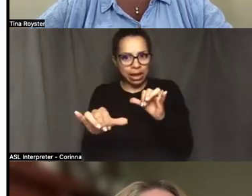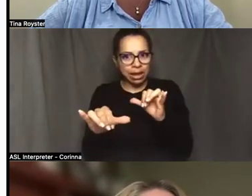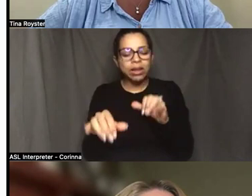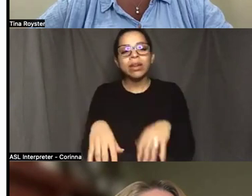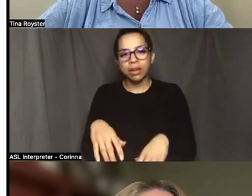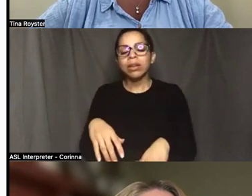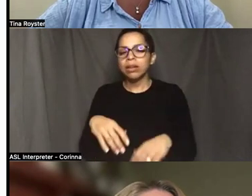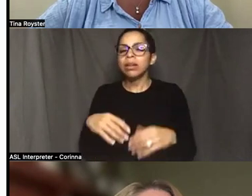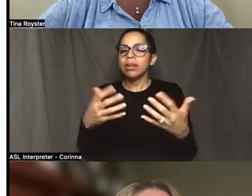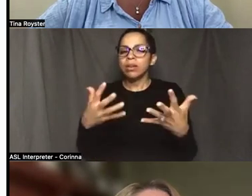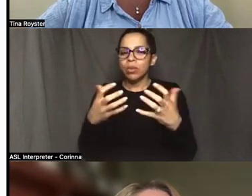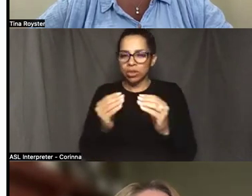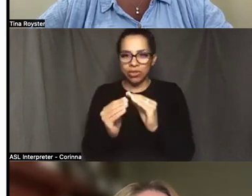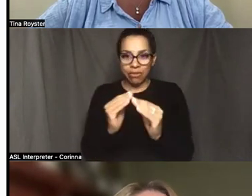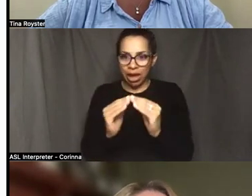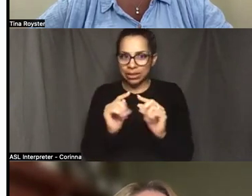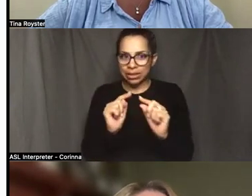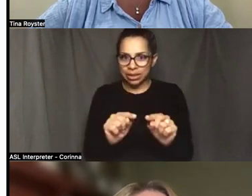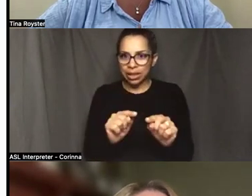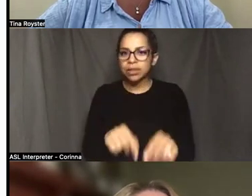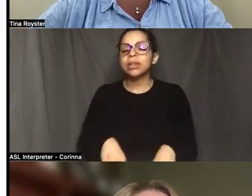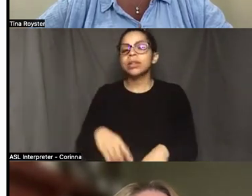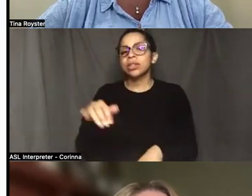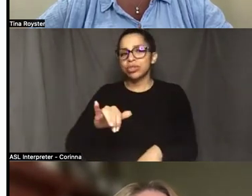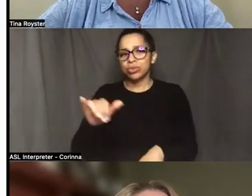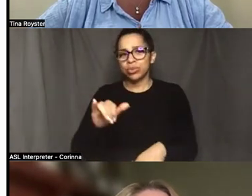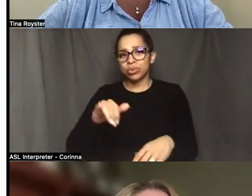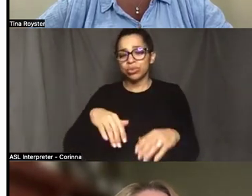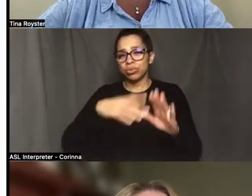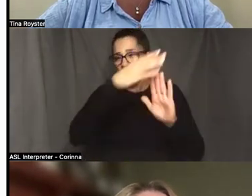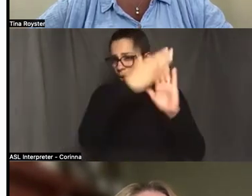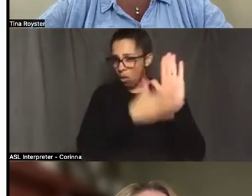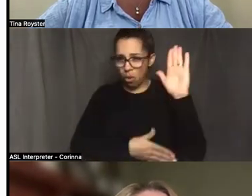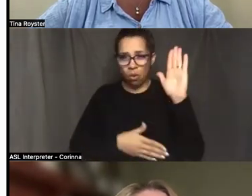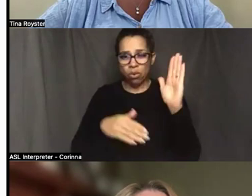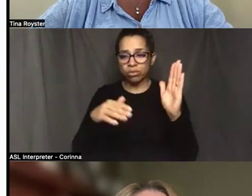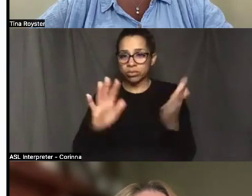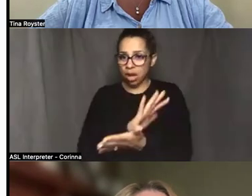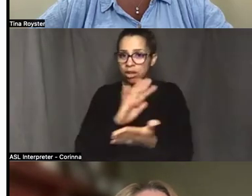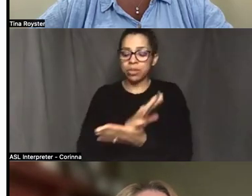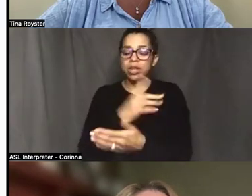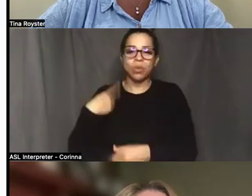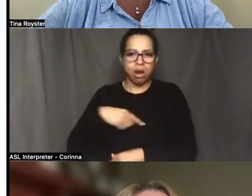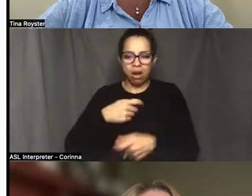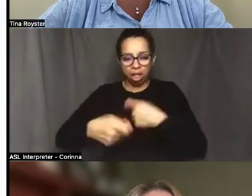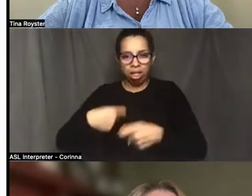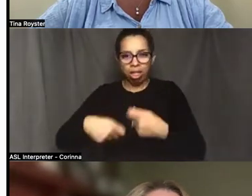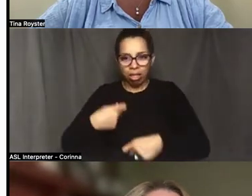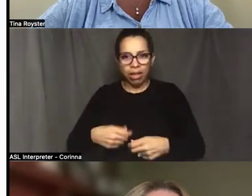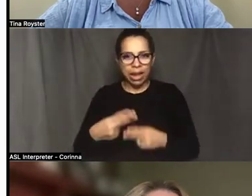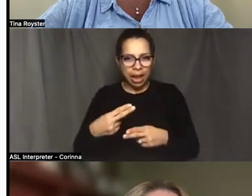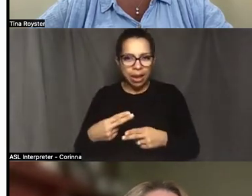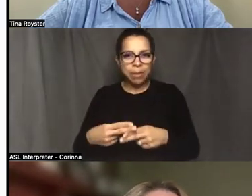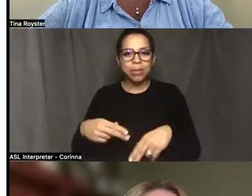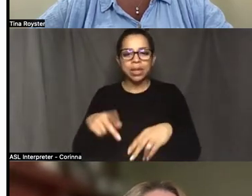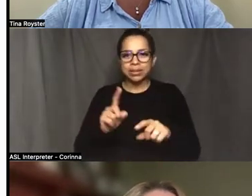We revised that, and also throughout the whole document, we are updating names and positions of staff